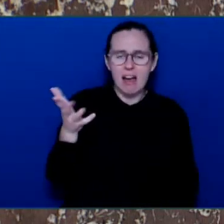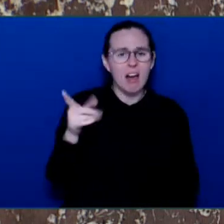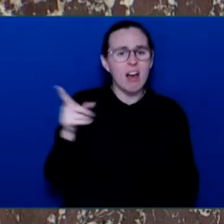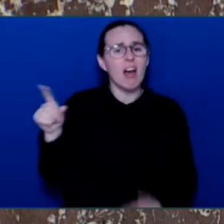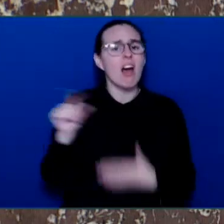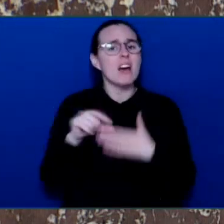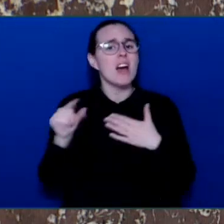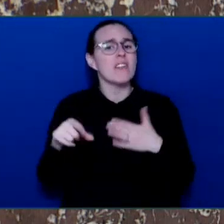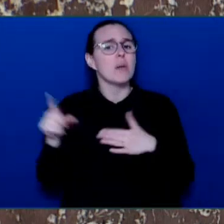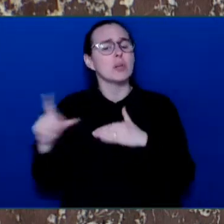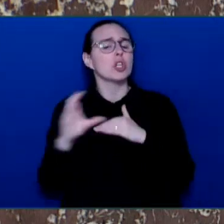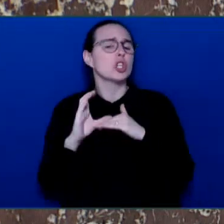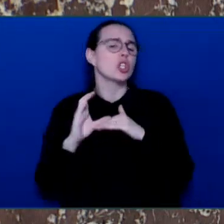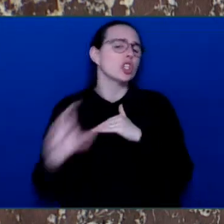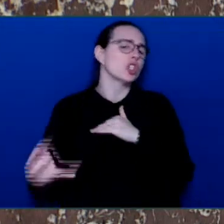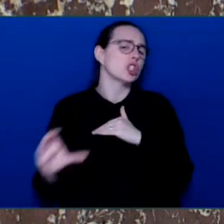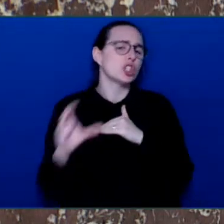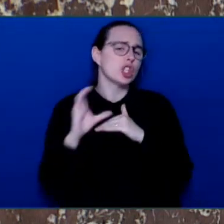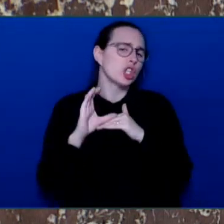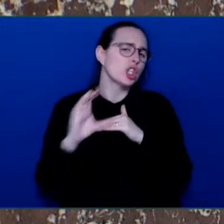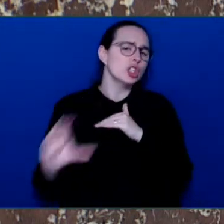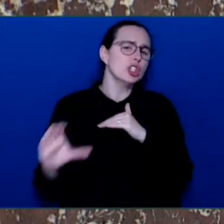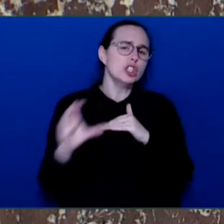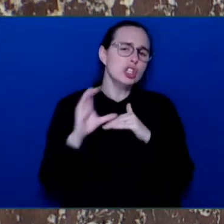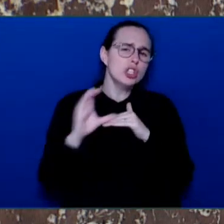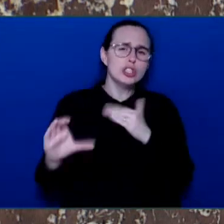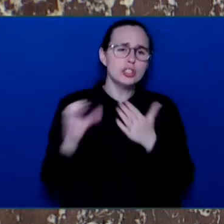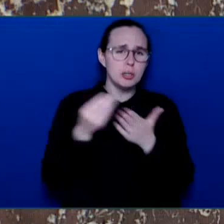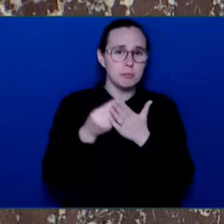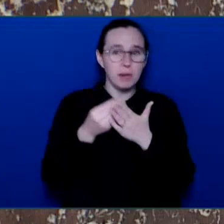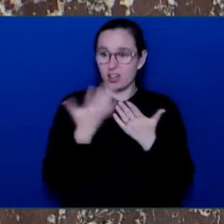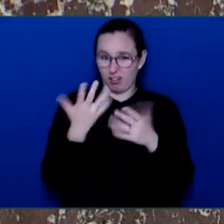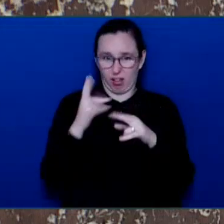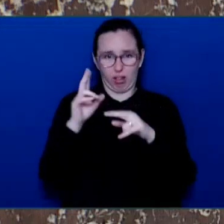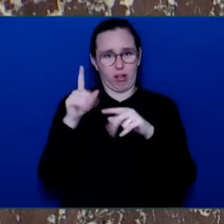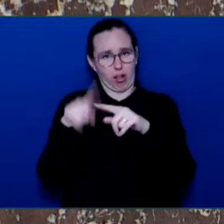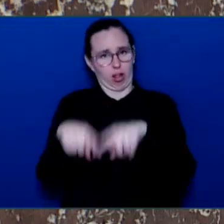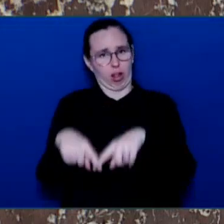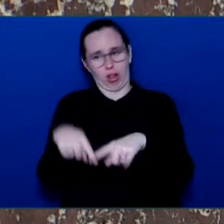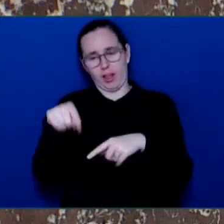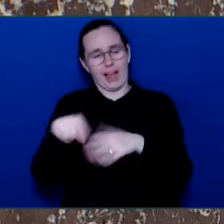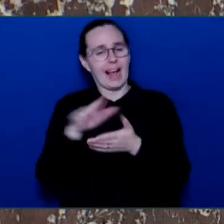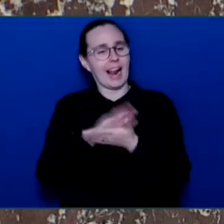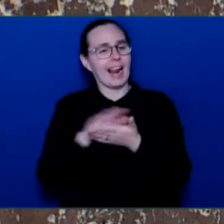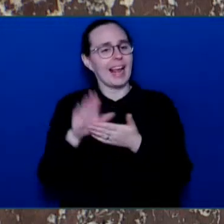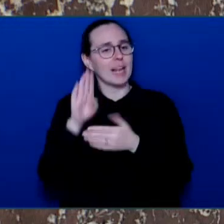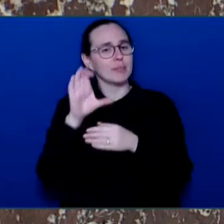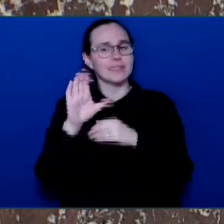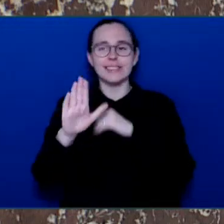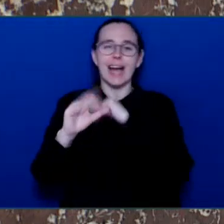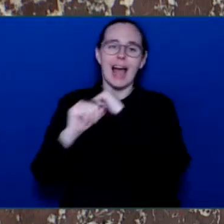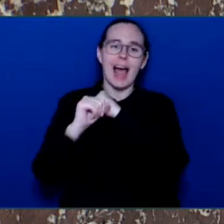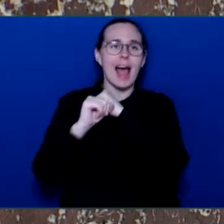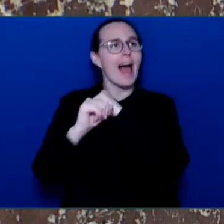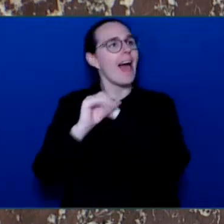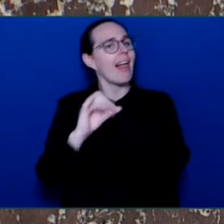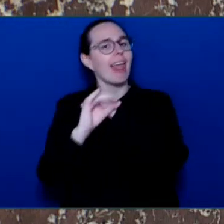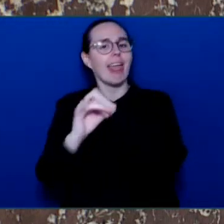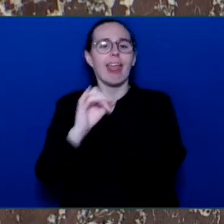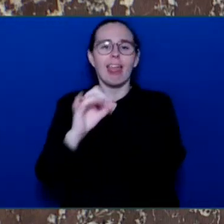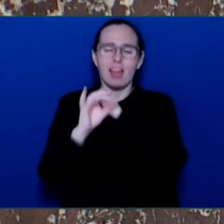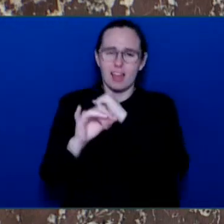misleading Clean BC advertising. Just one aspect of this advertising to consider, Mr. Speaker, the government is